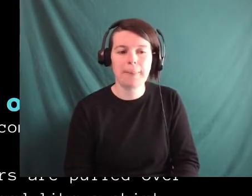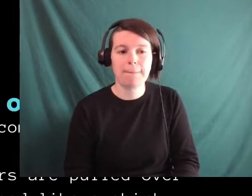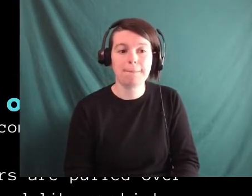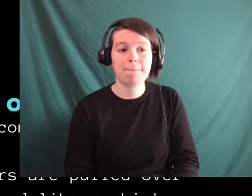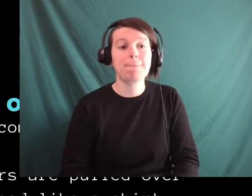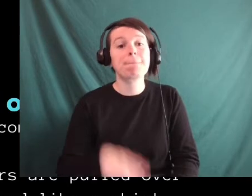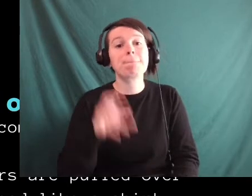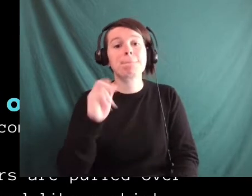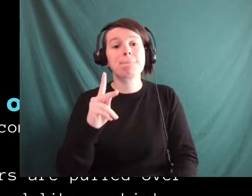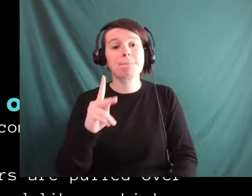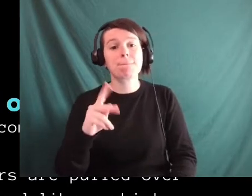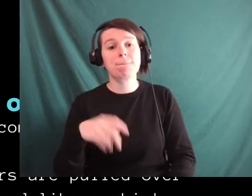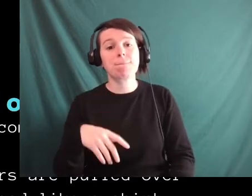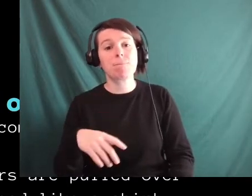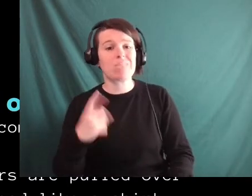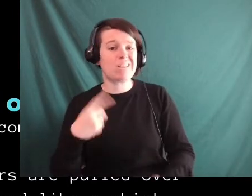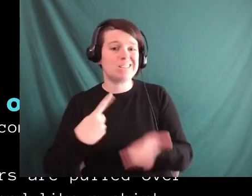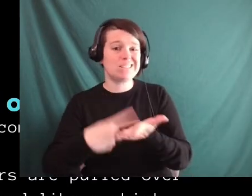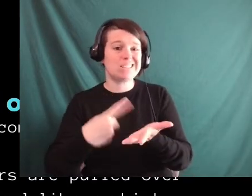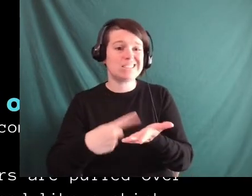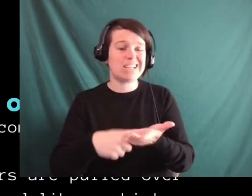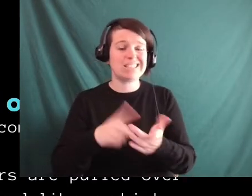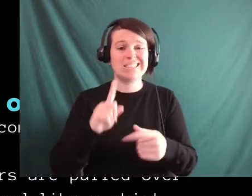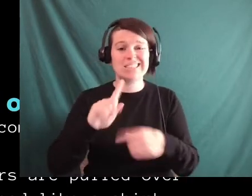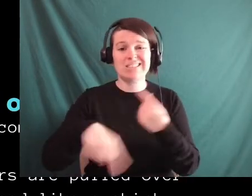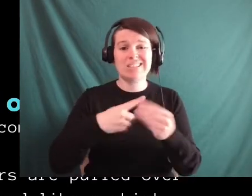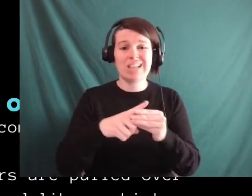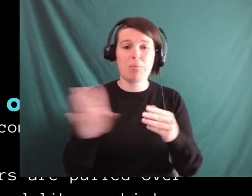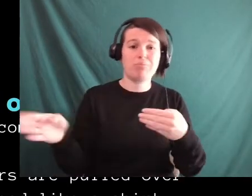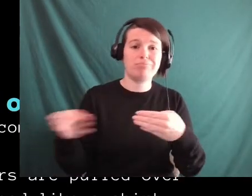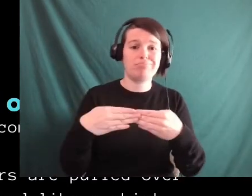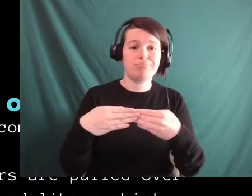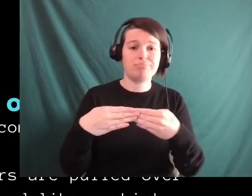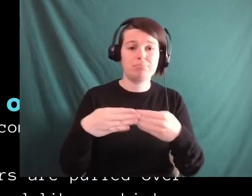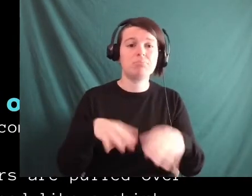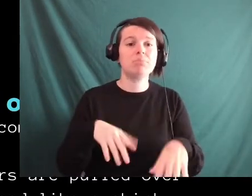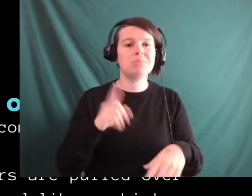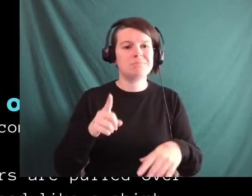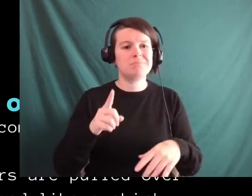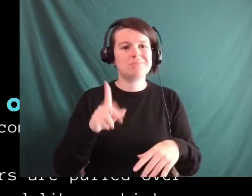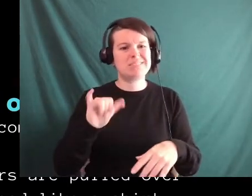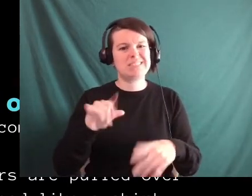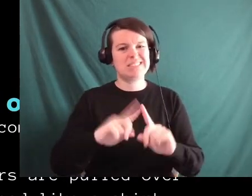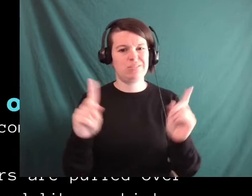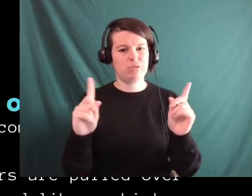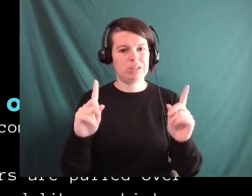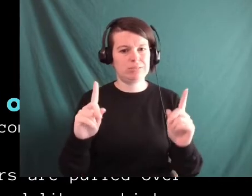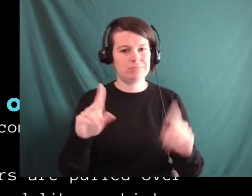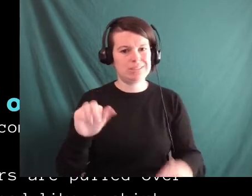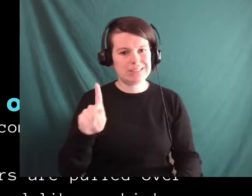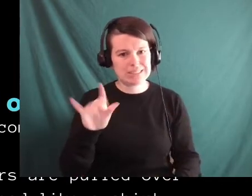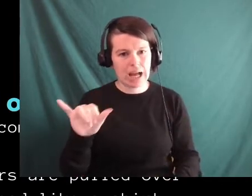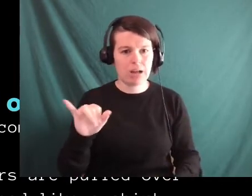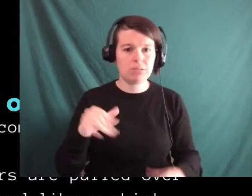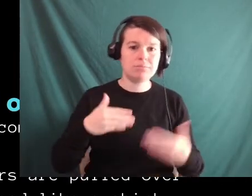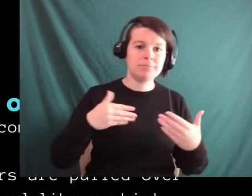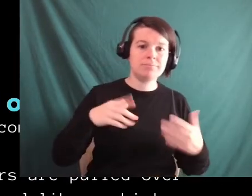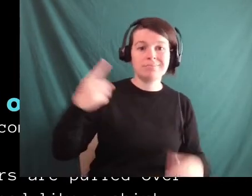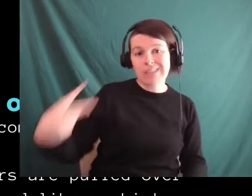Okay, now we're going to talk a little bit about binder closures. Every binder will have a different style: half tank, long